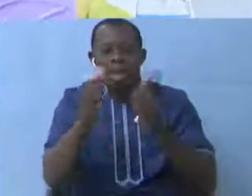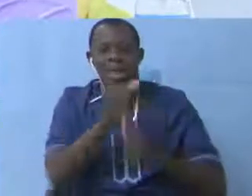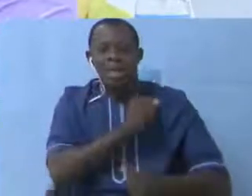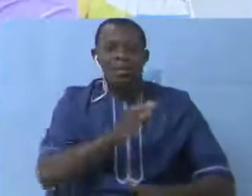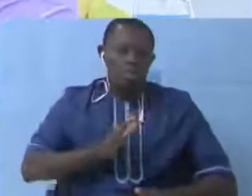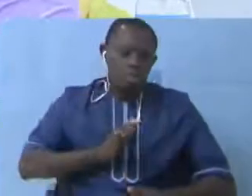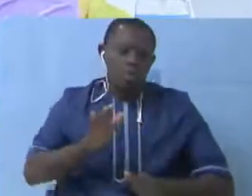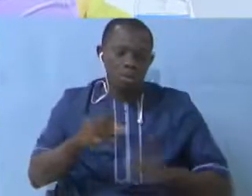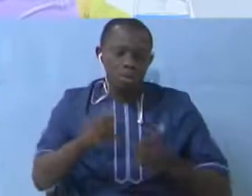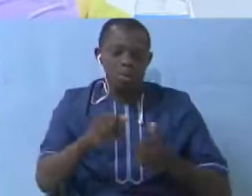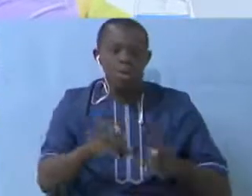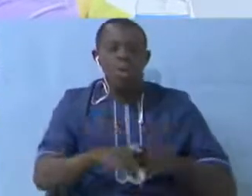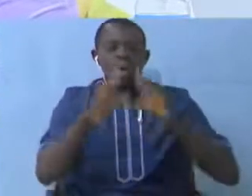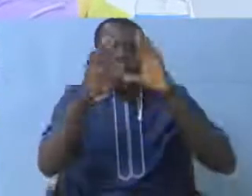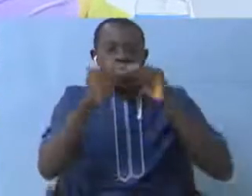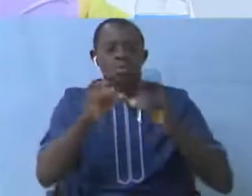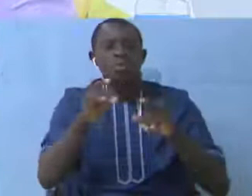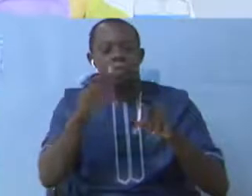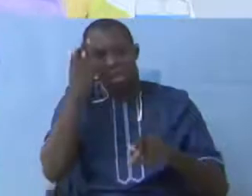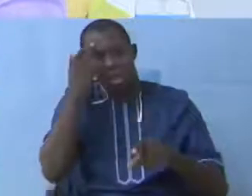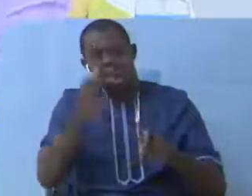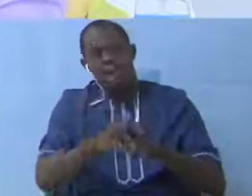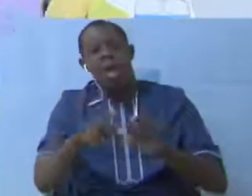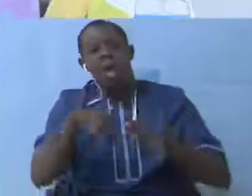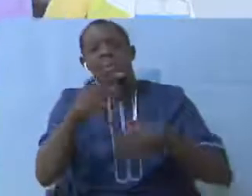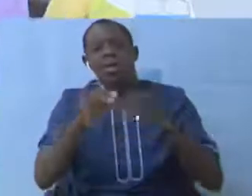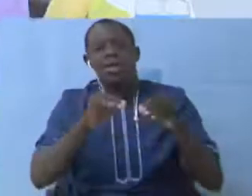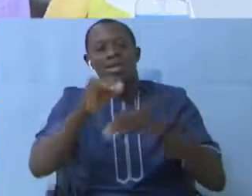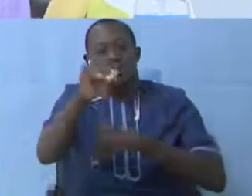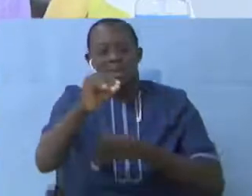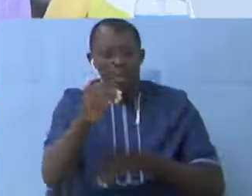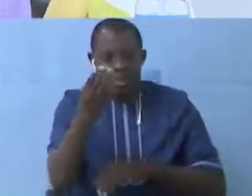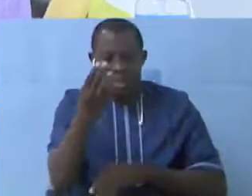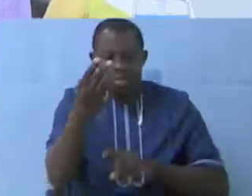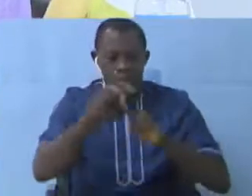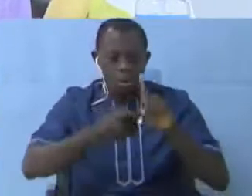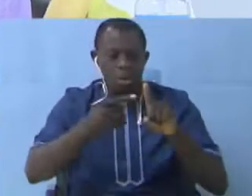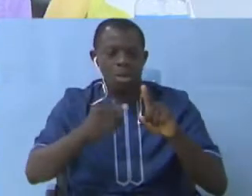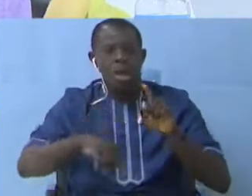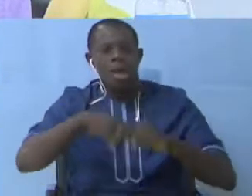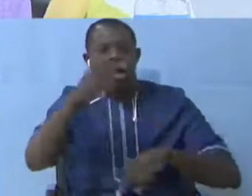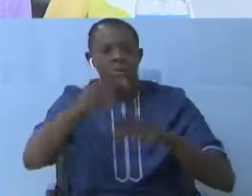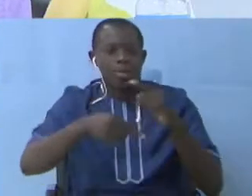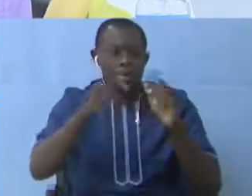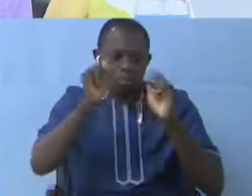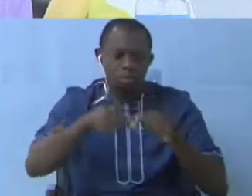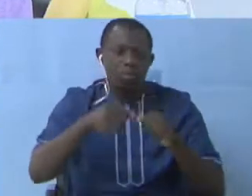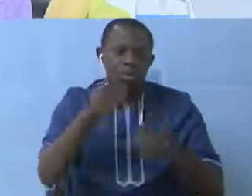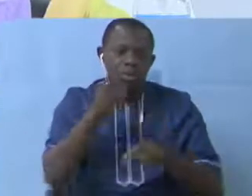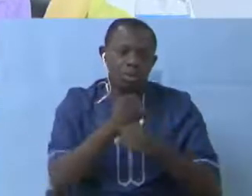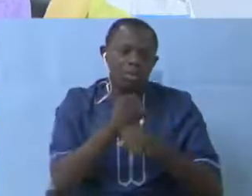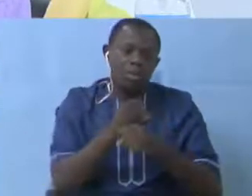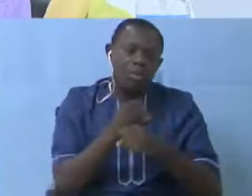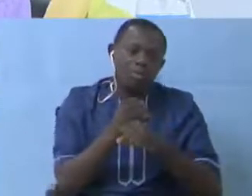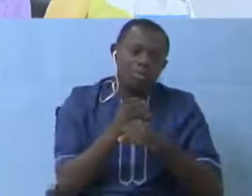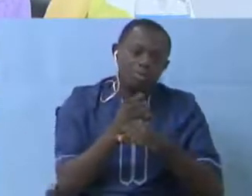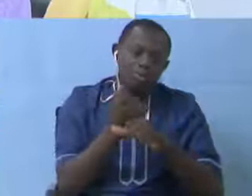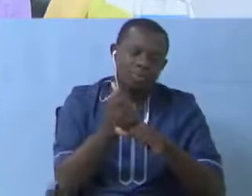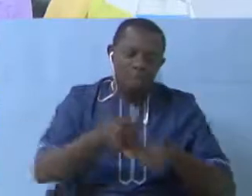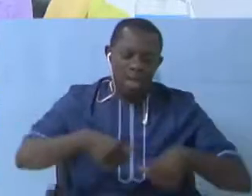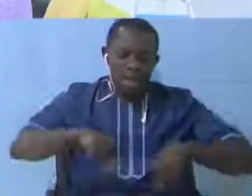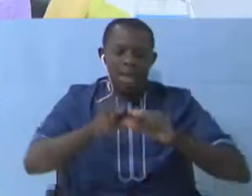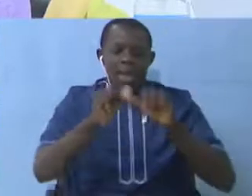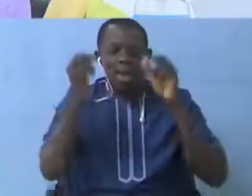of extending 3 months, then we can still be in a framework that is